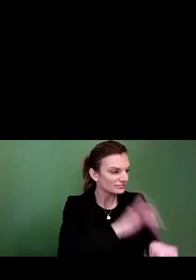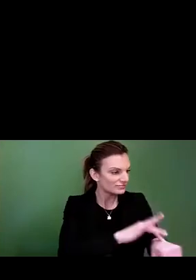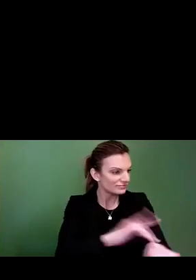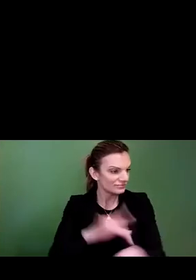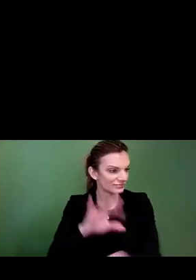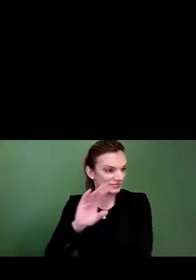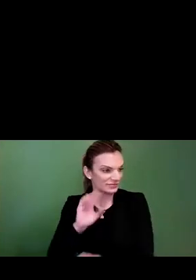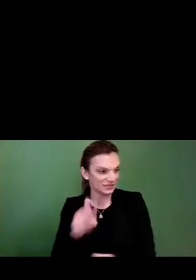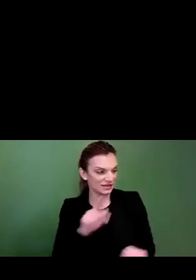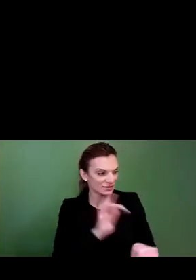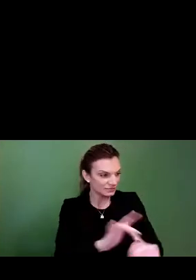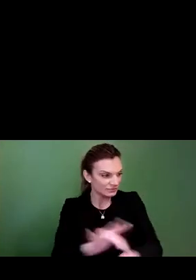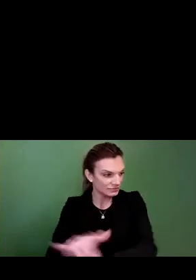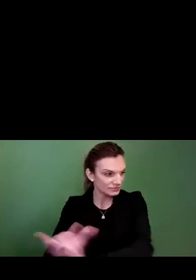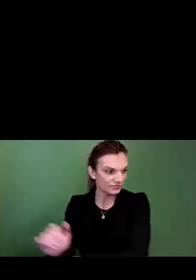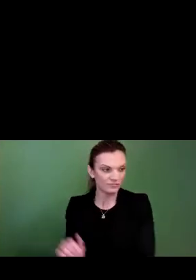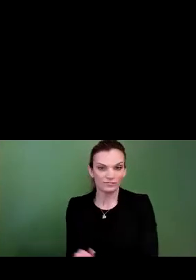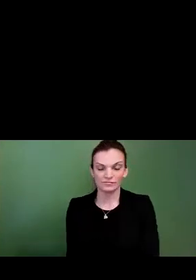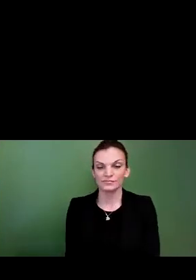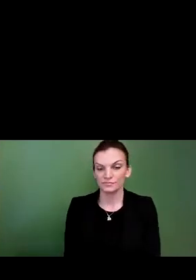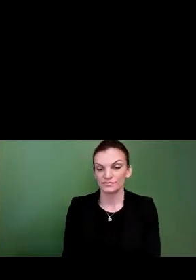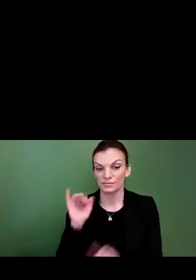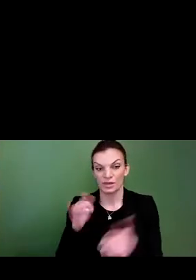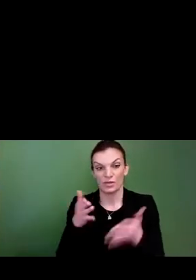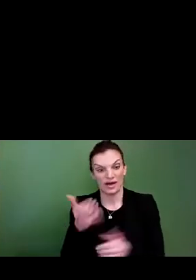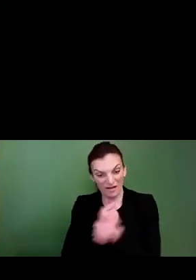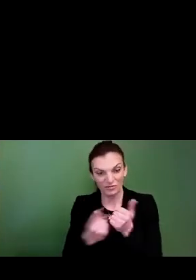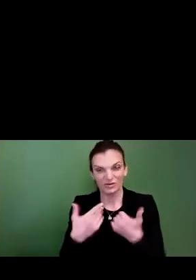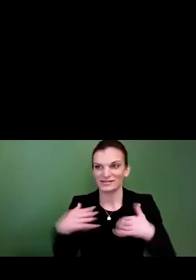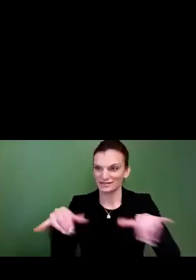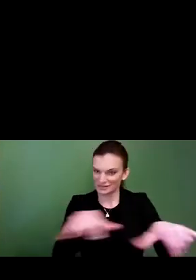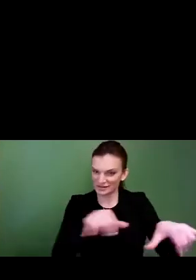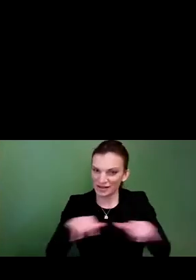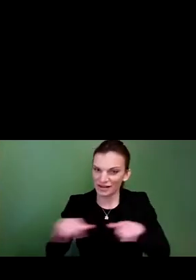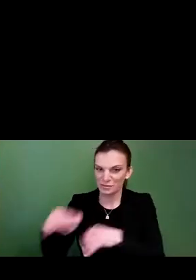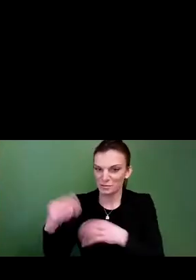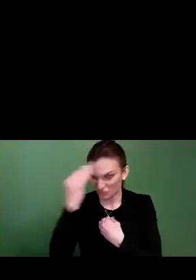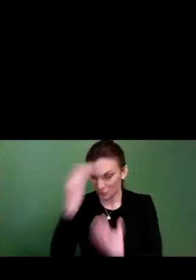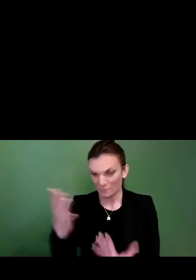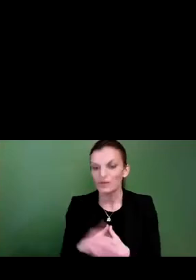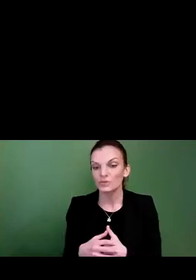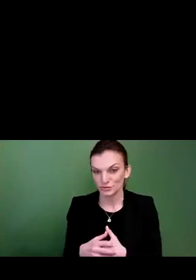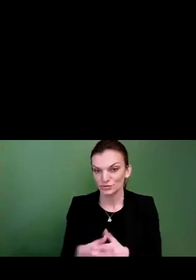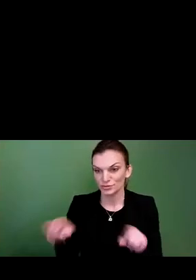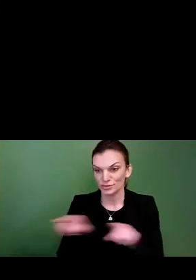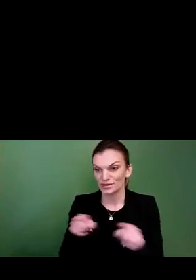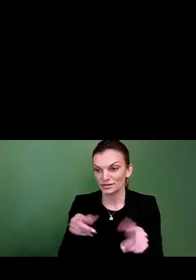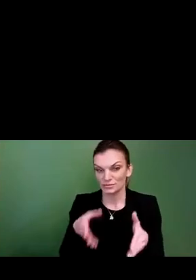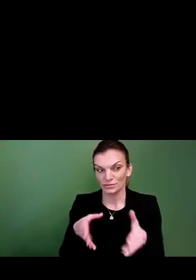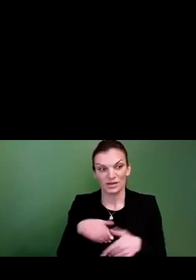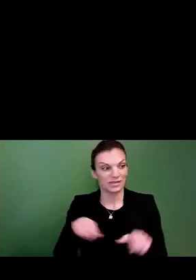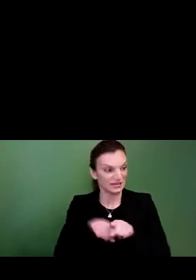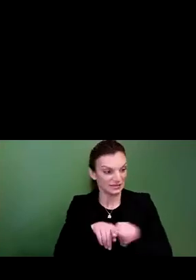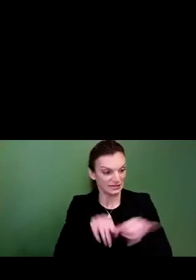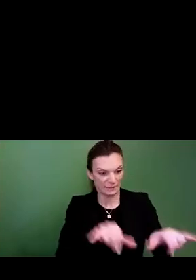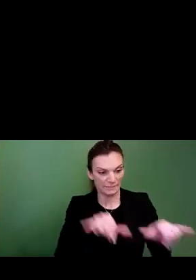information. This way, everyone has the same information shared with them in the same manner at the same